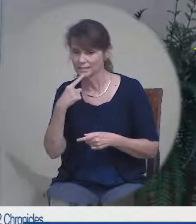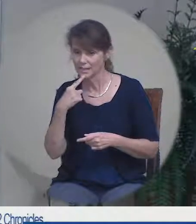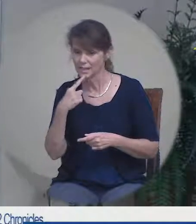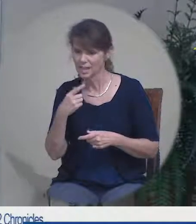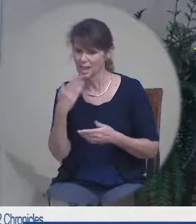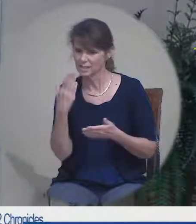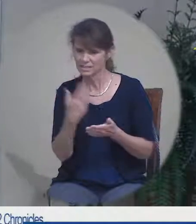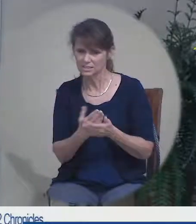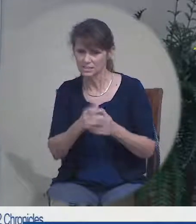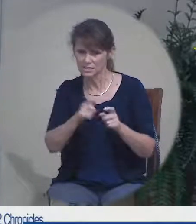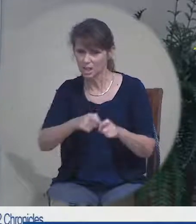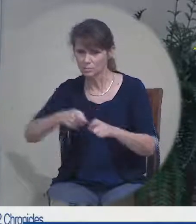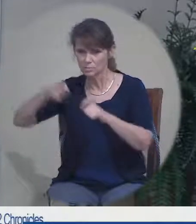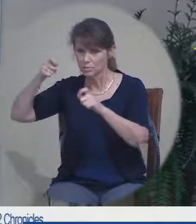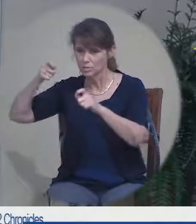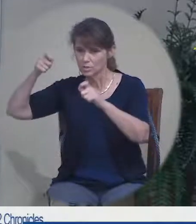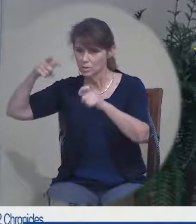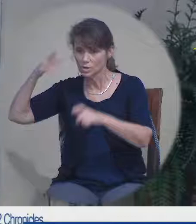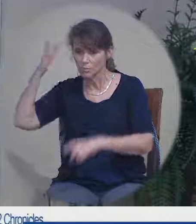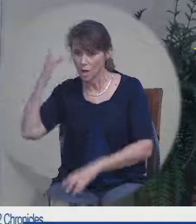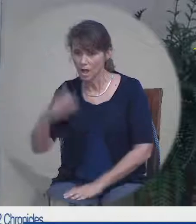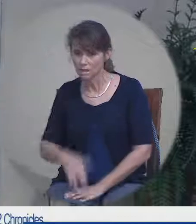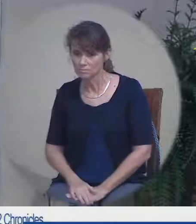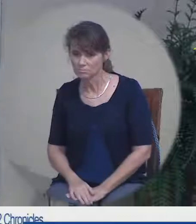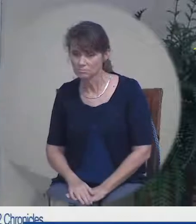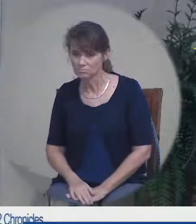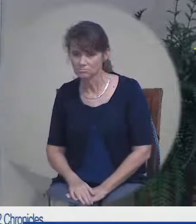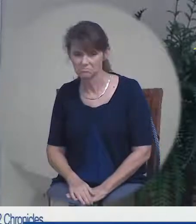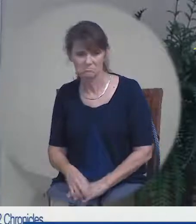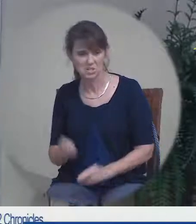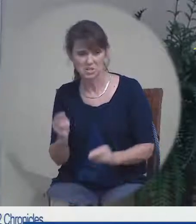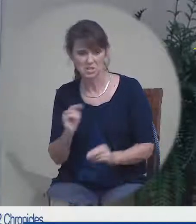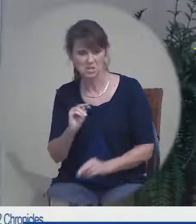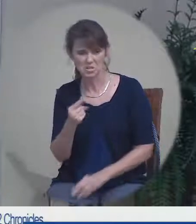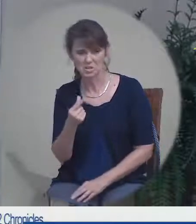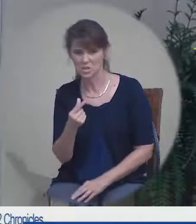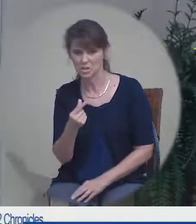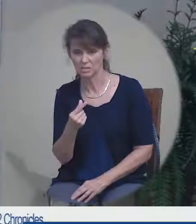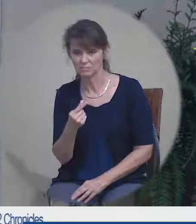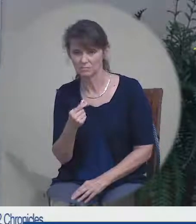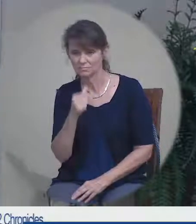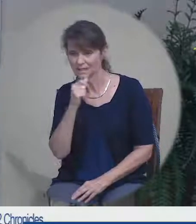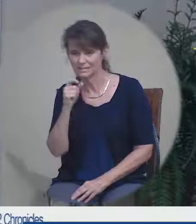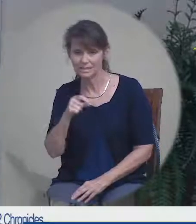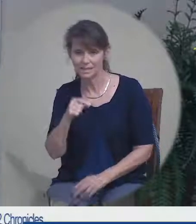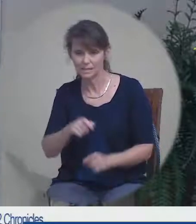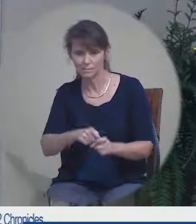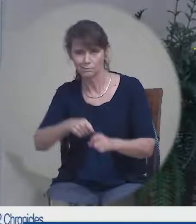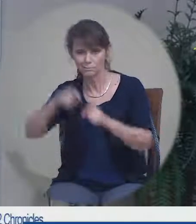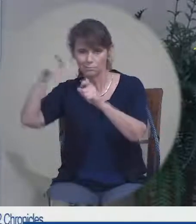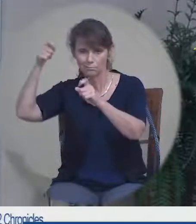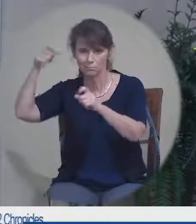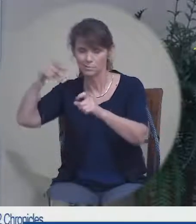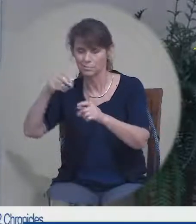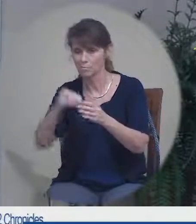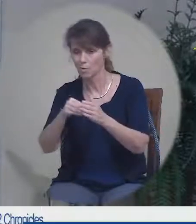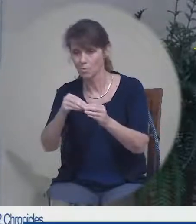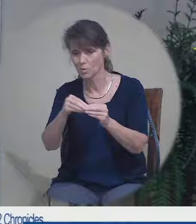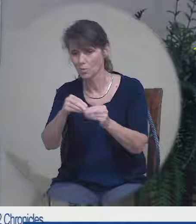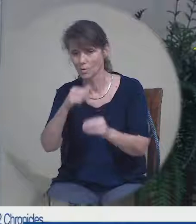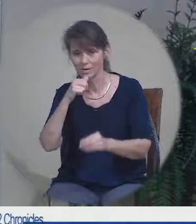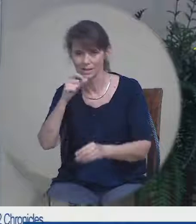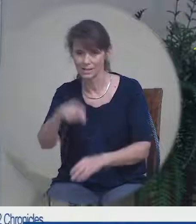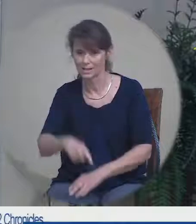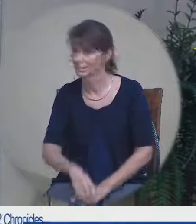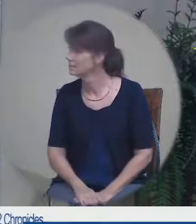good. I stopped shooting because I wasn't in the shooting mood. I just didn't feel like it. And he just went on and lists some others. As Gary kind